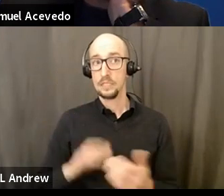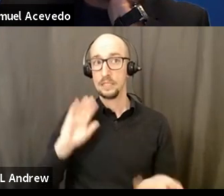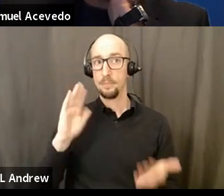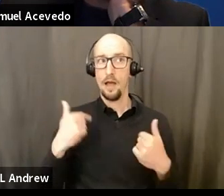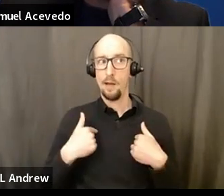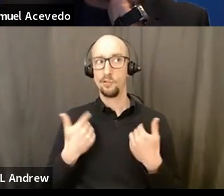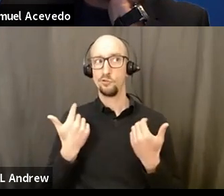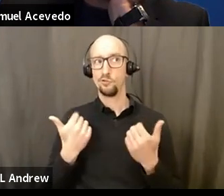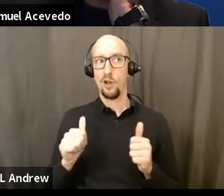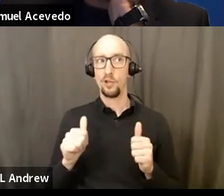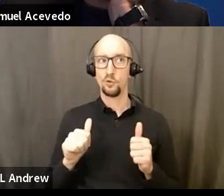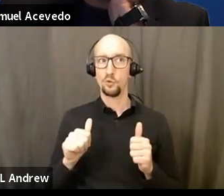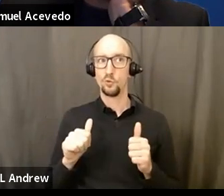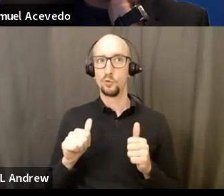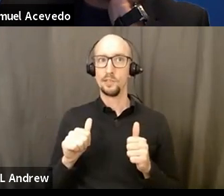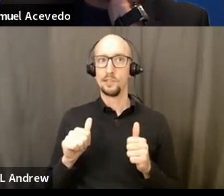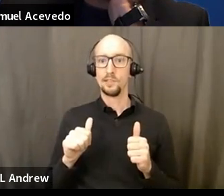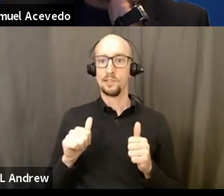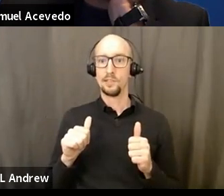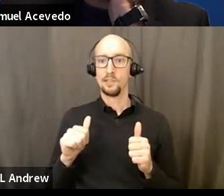trying to move down the hill more so than